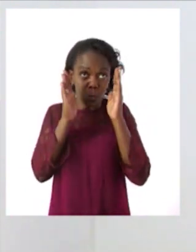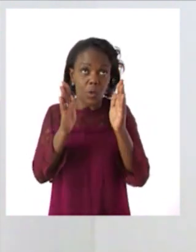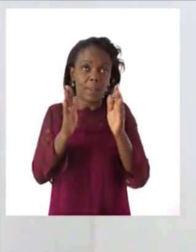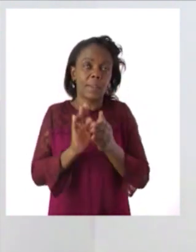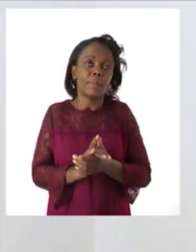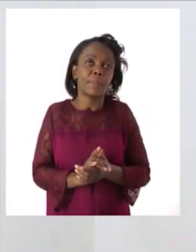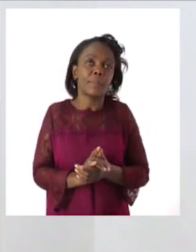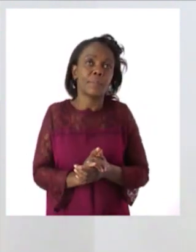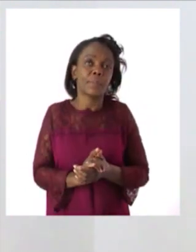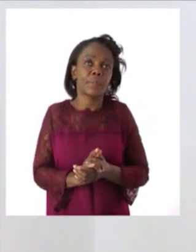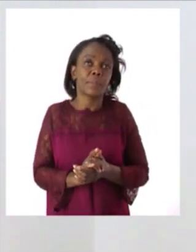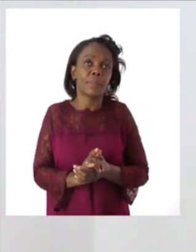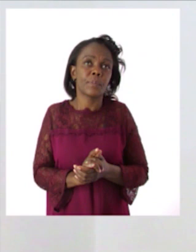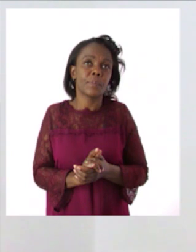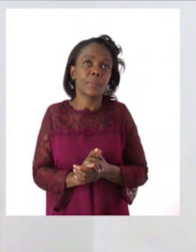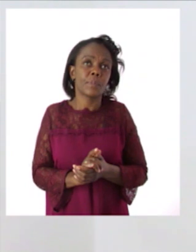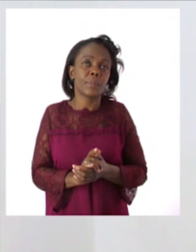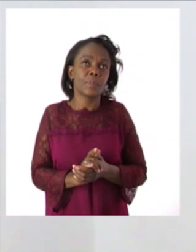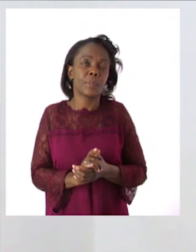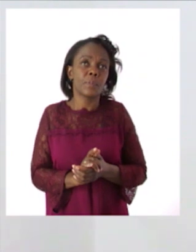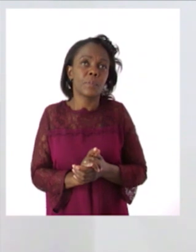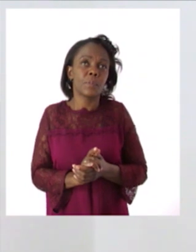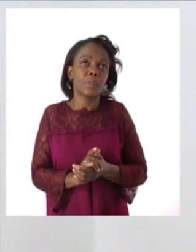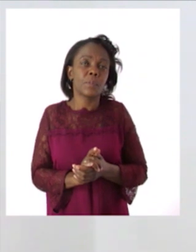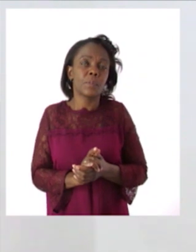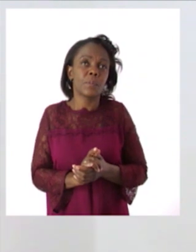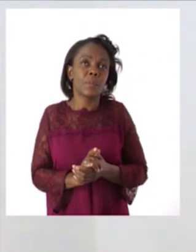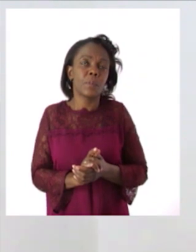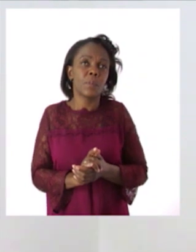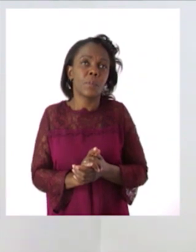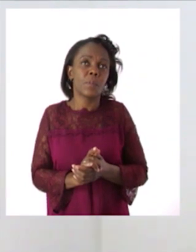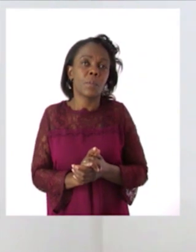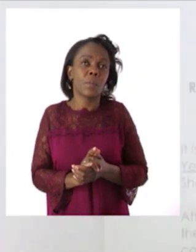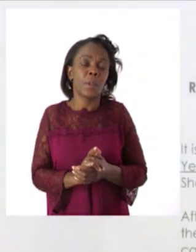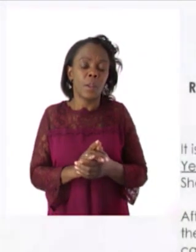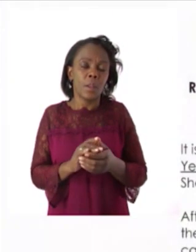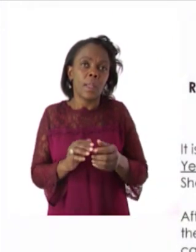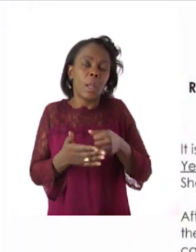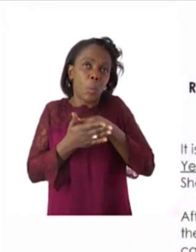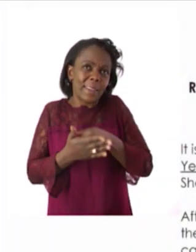right, so now we are going to try and see if you will be able to cut these words which are underlined.